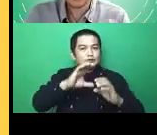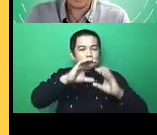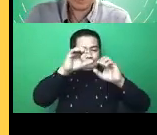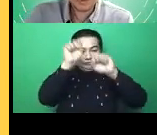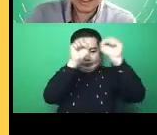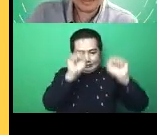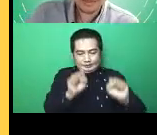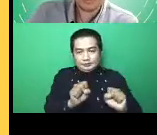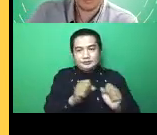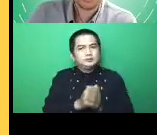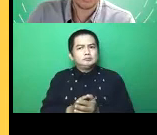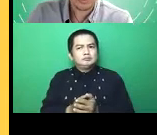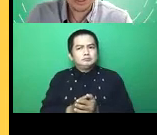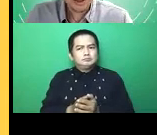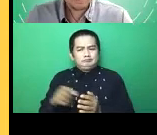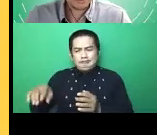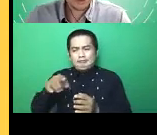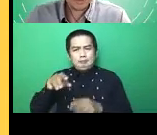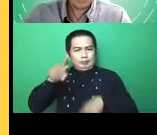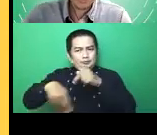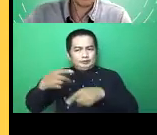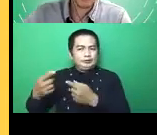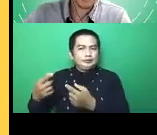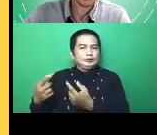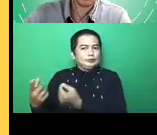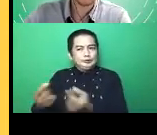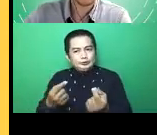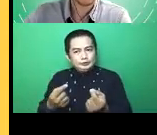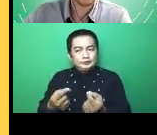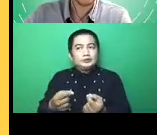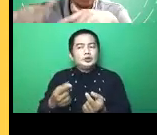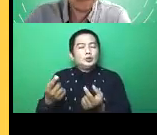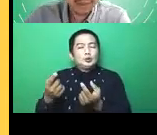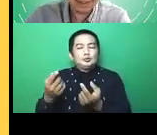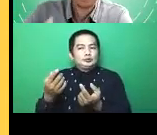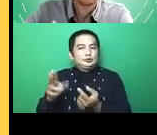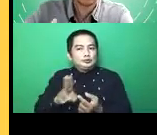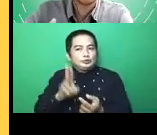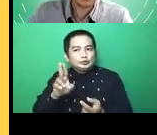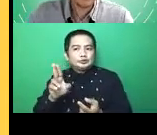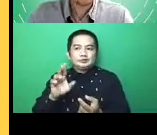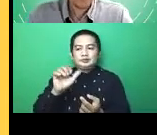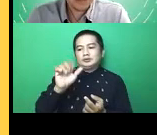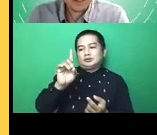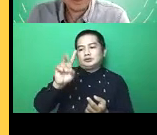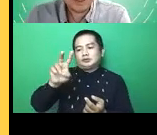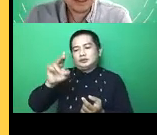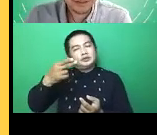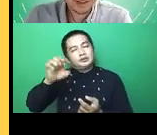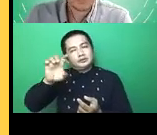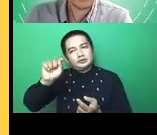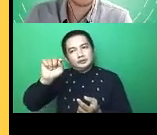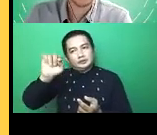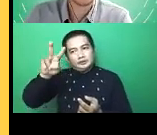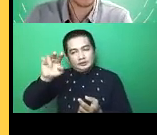So some of the things that people have done with this is, because it's using additive technology, right? It can build these complex shapes. They've actually used it to